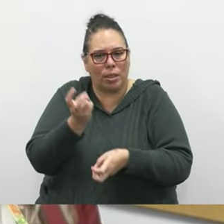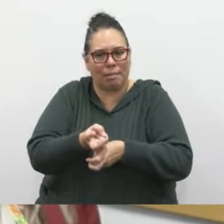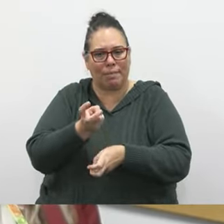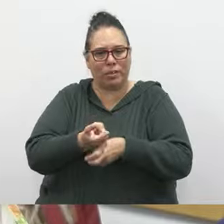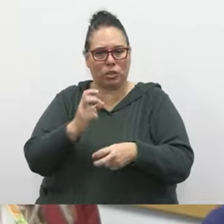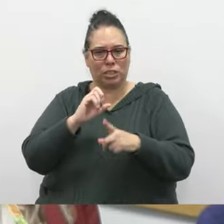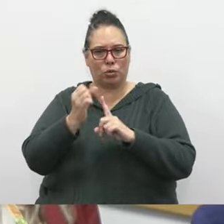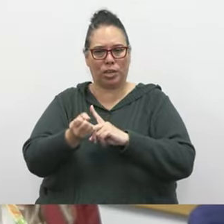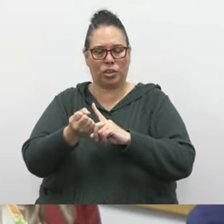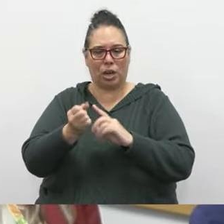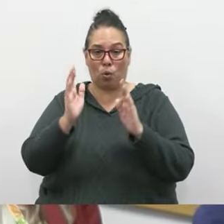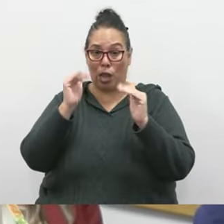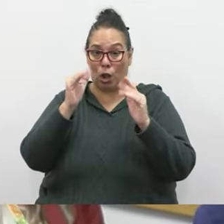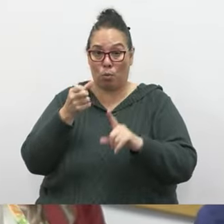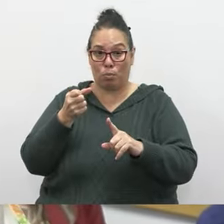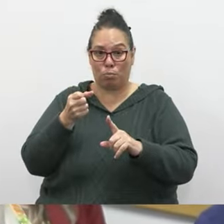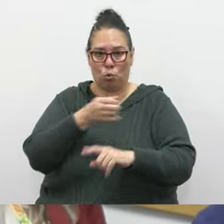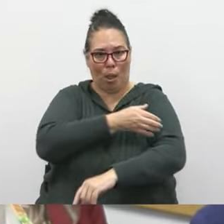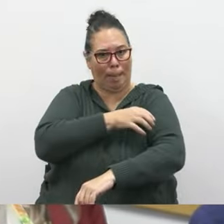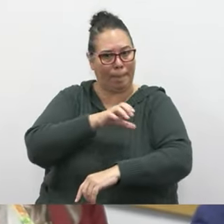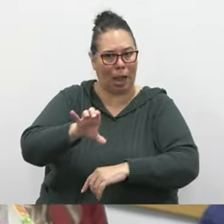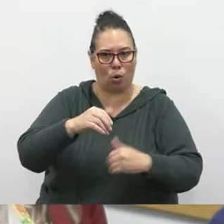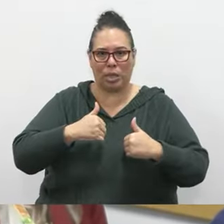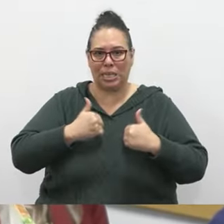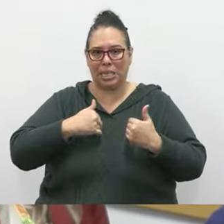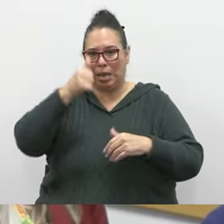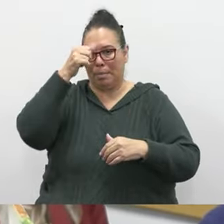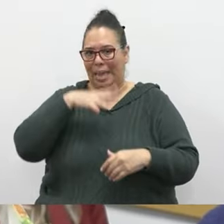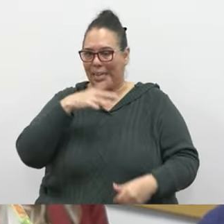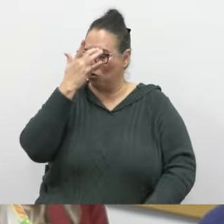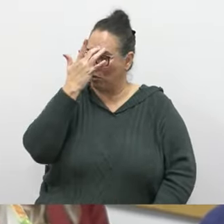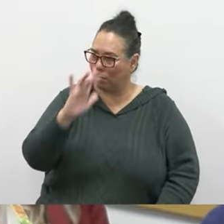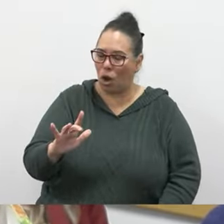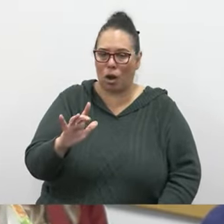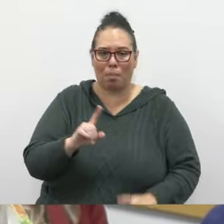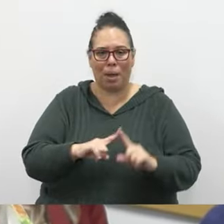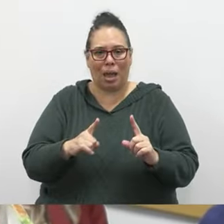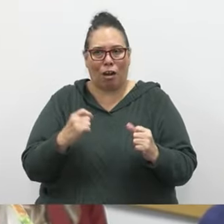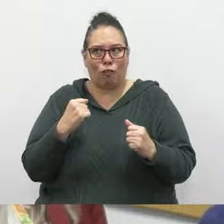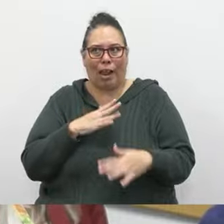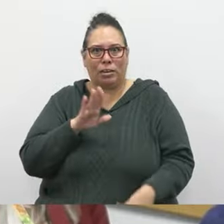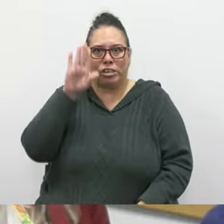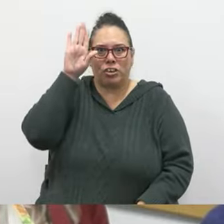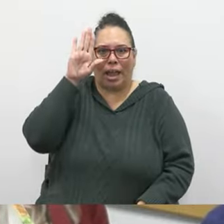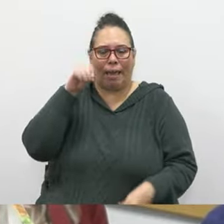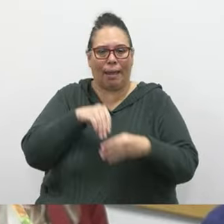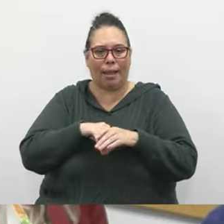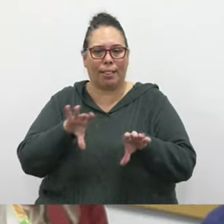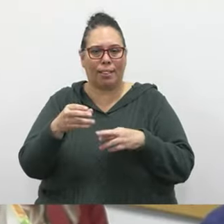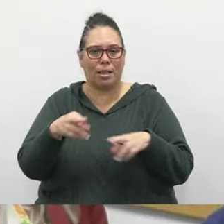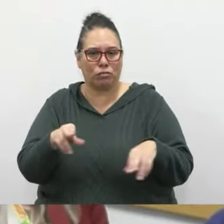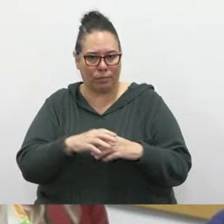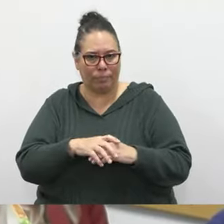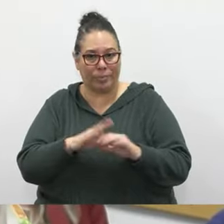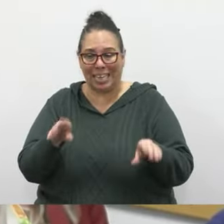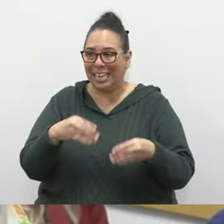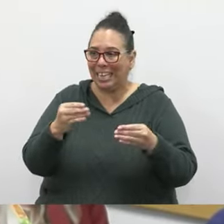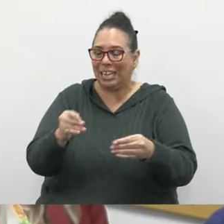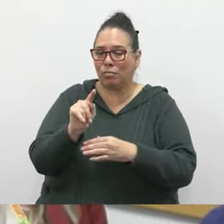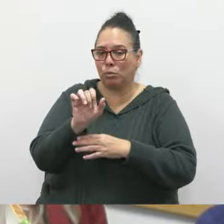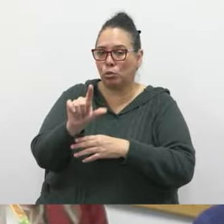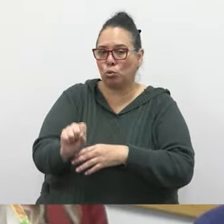situations. We hope to empower these young men who are smart, who are afraid to raise their hands in the classroom, and give them the